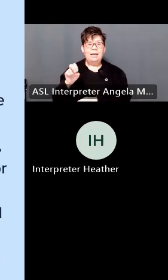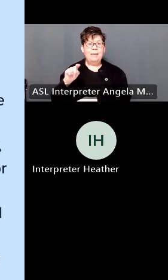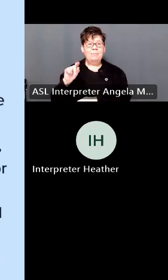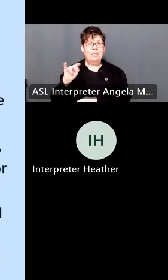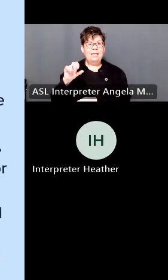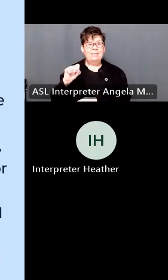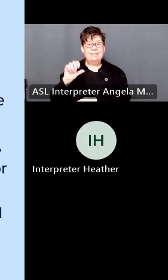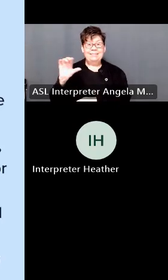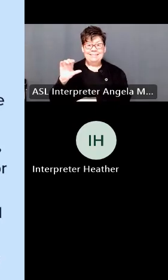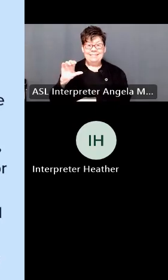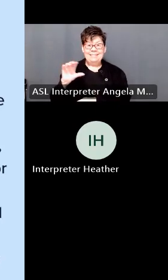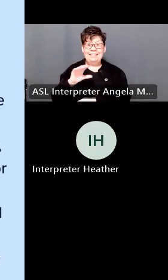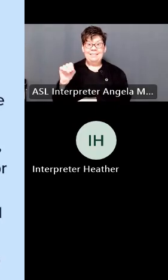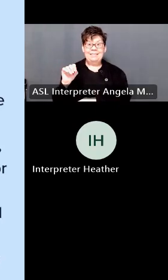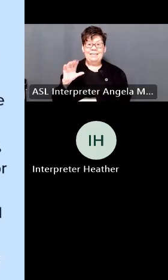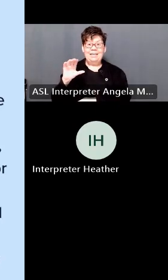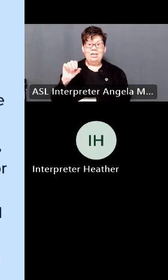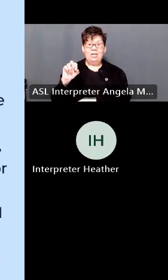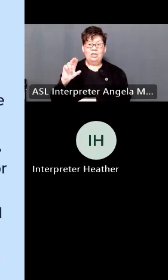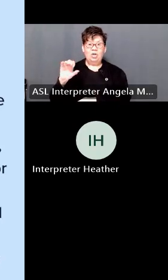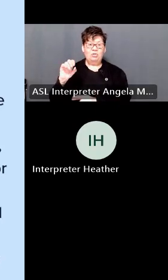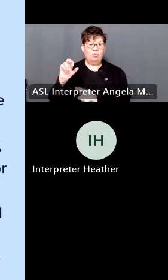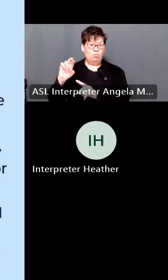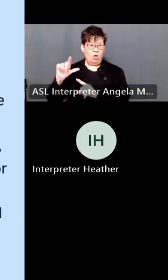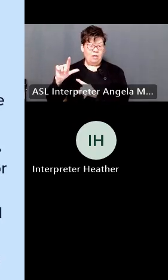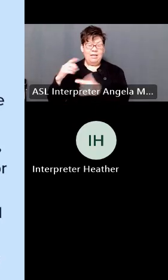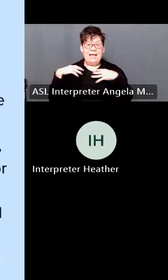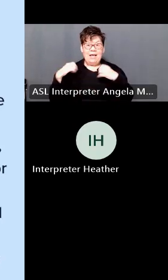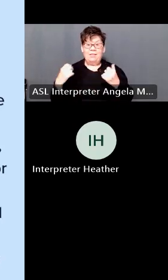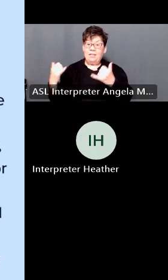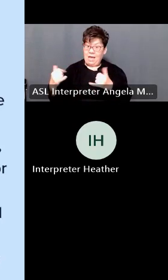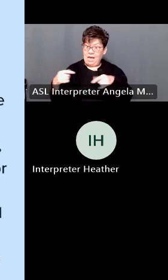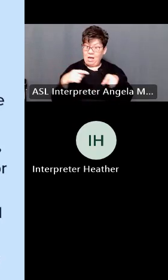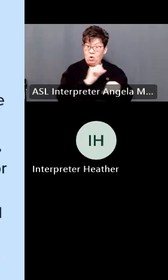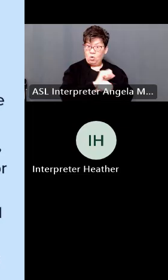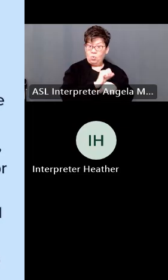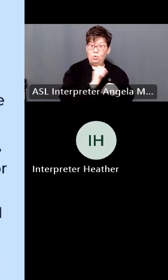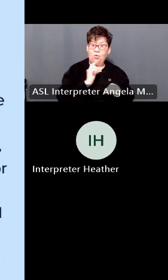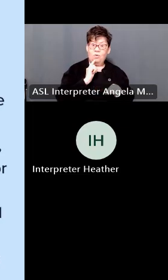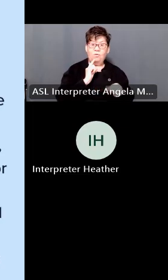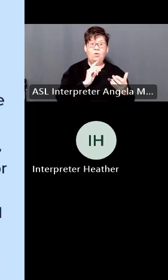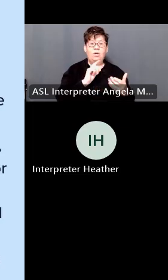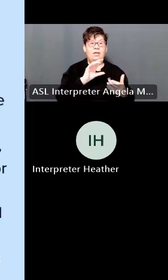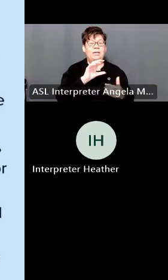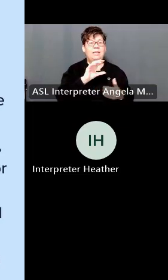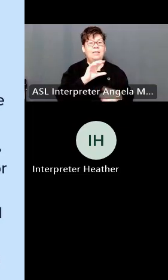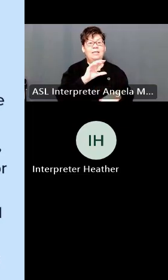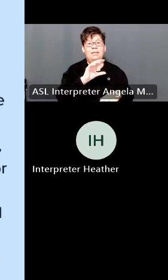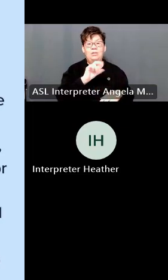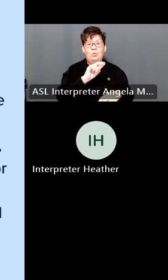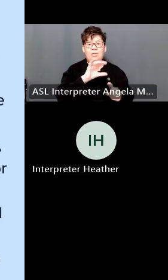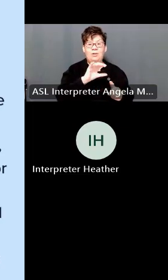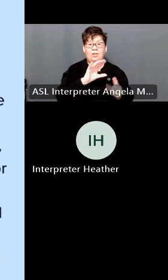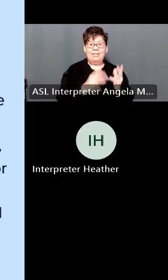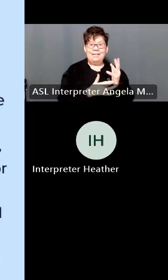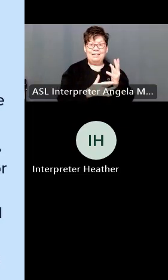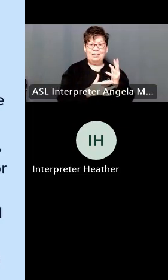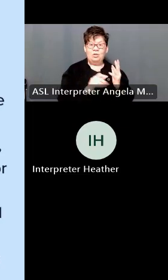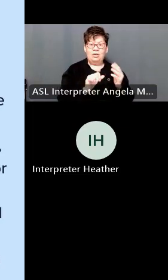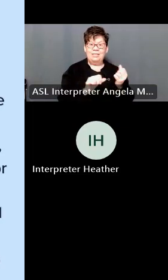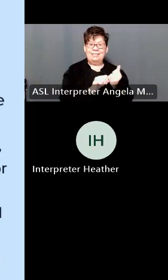health. He now works as a consultant for the North Carolina Technical Assistance Center, a state-funded